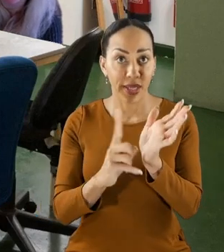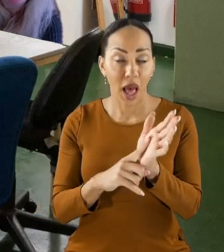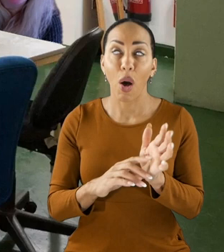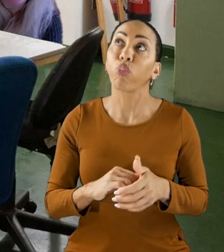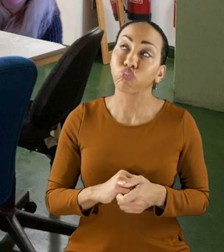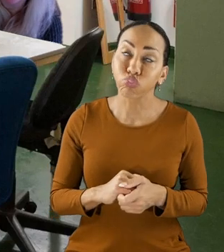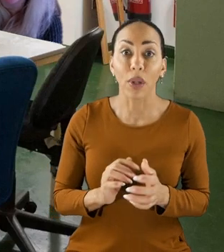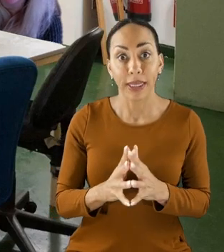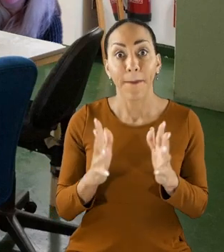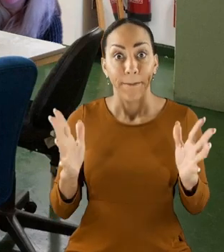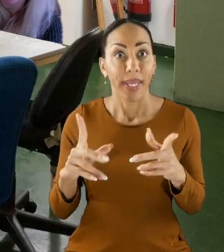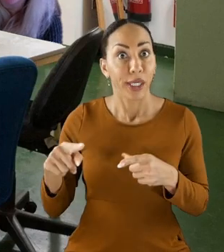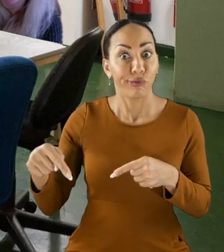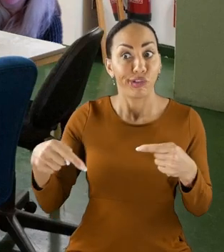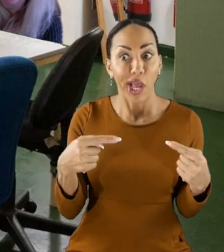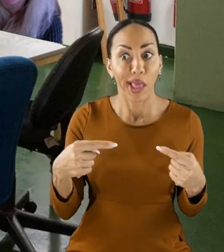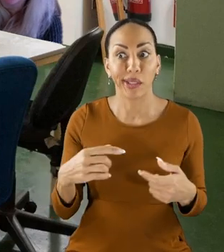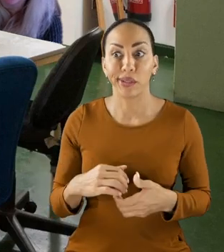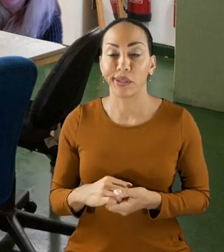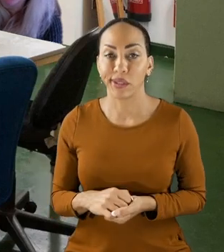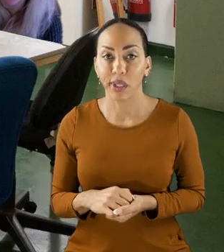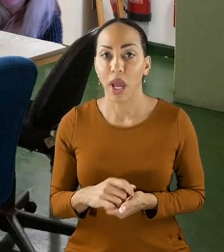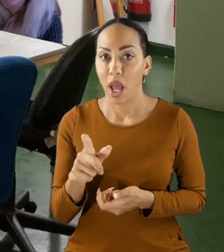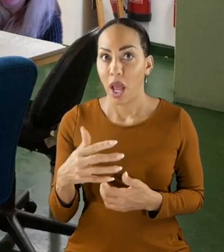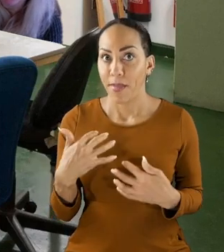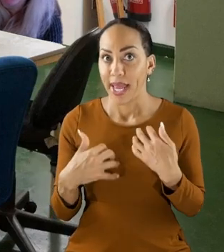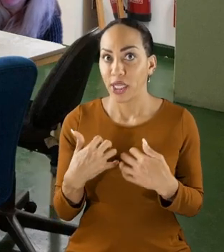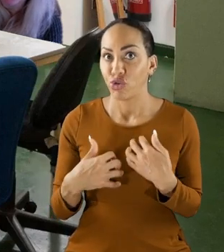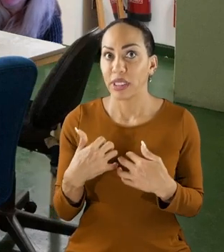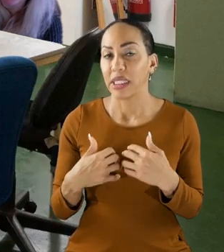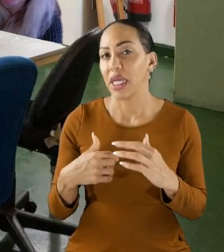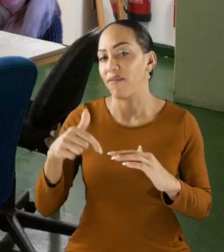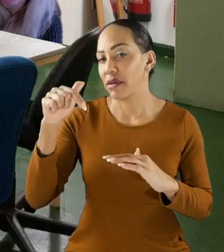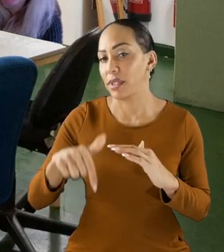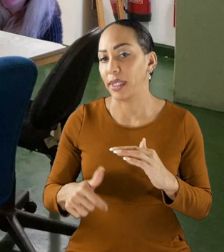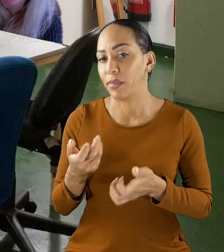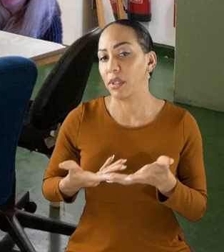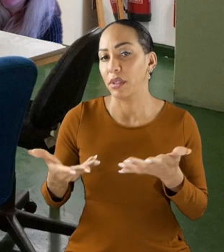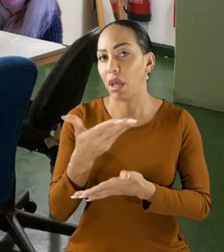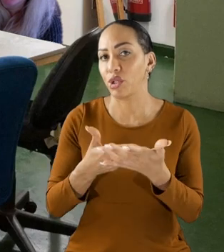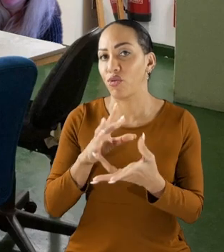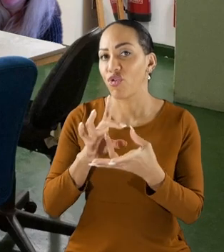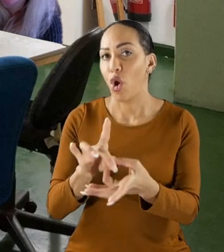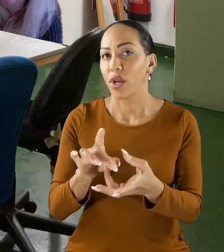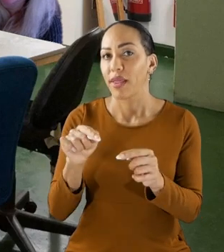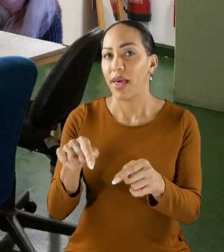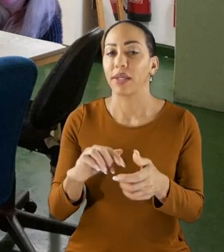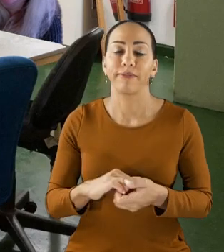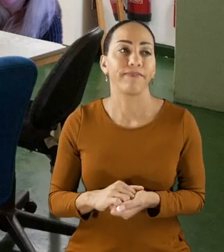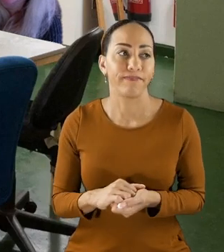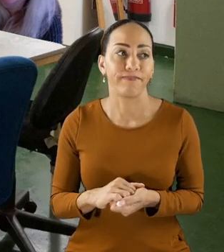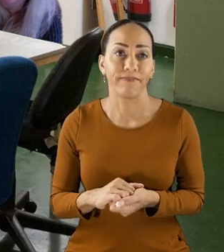BSLs, that's a real challenge, and I'm it would be really interesting to have a further discussion on that,